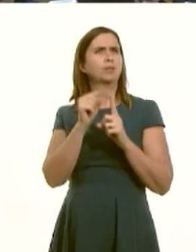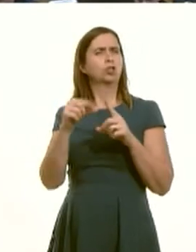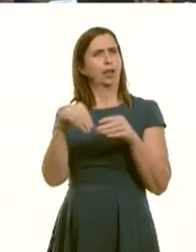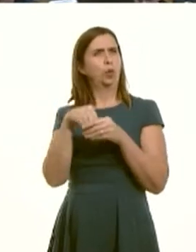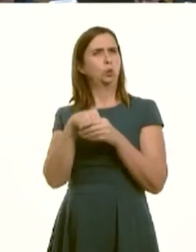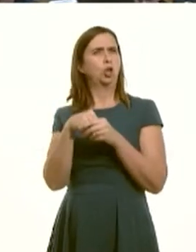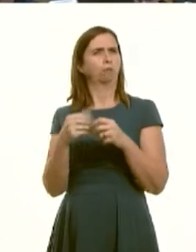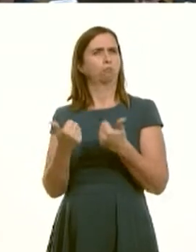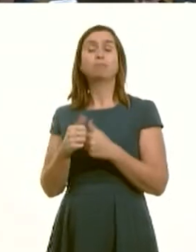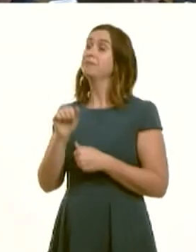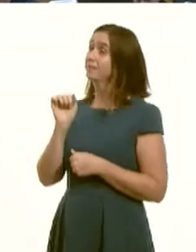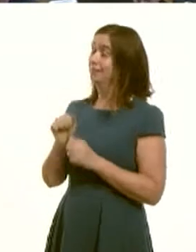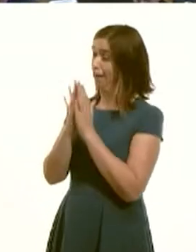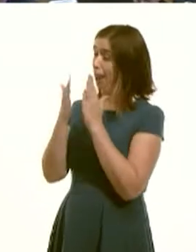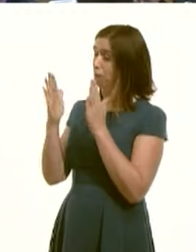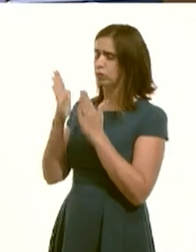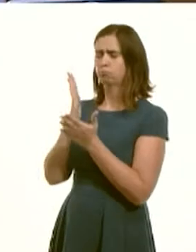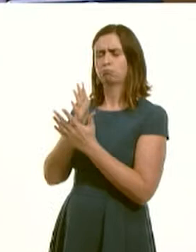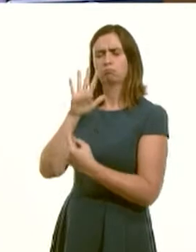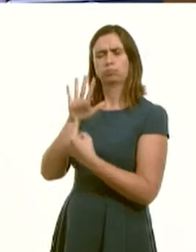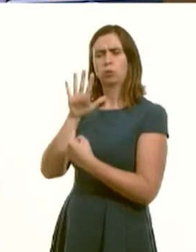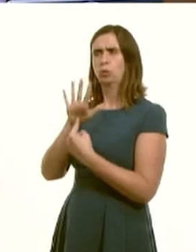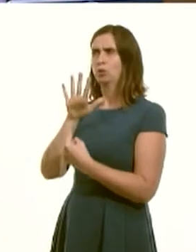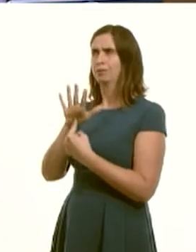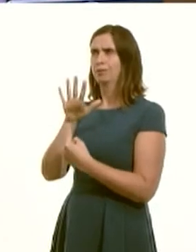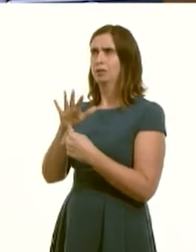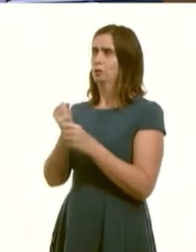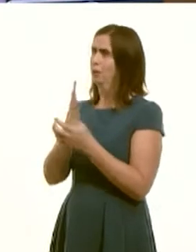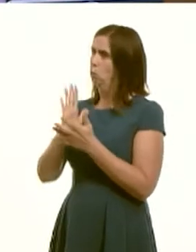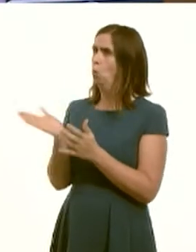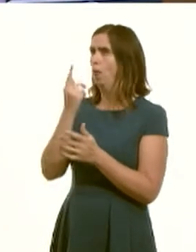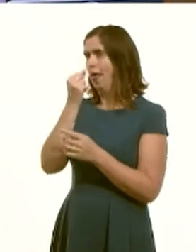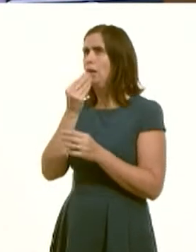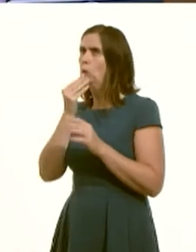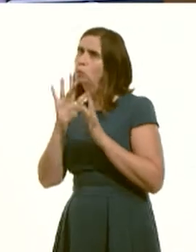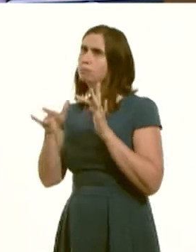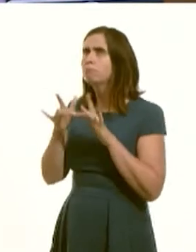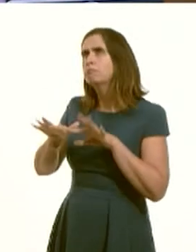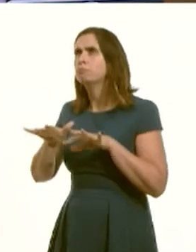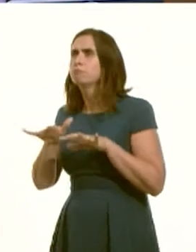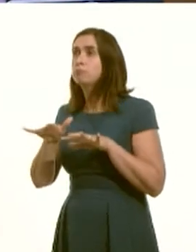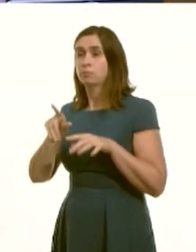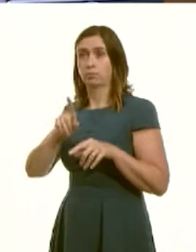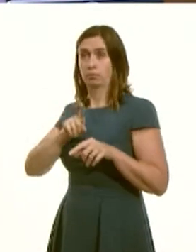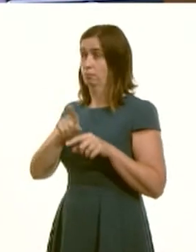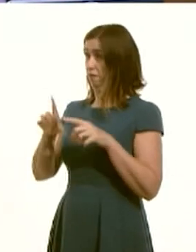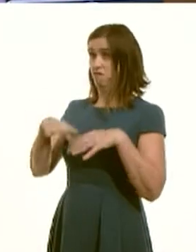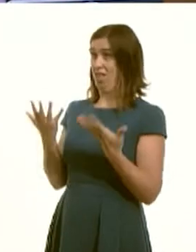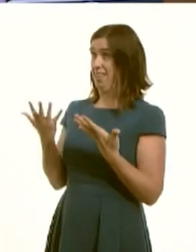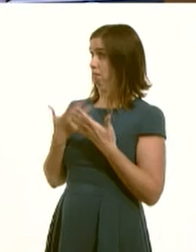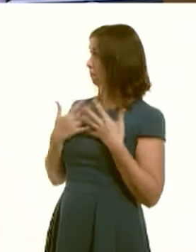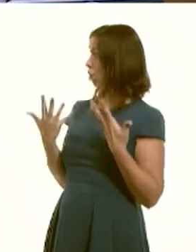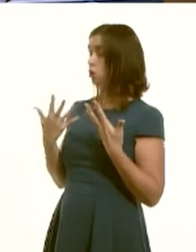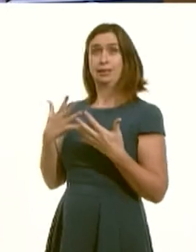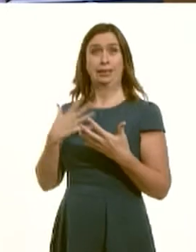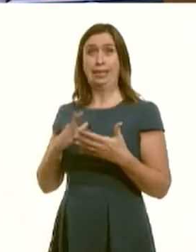I do. We know that libraries play a vital role in tackling digital exclusion. They provide the free community access that so many people need in a